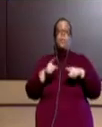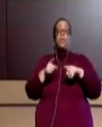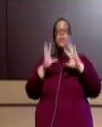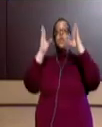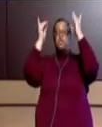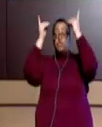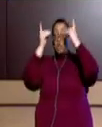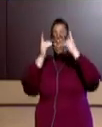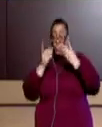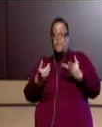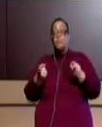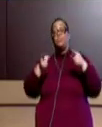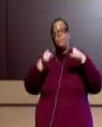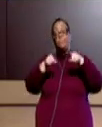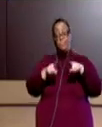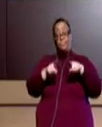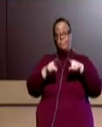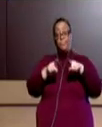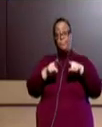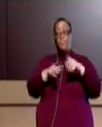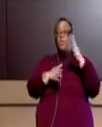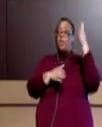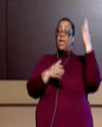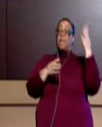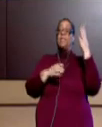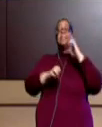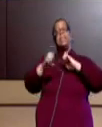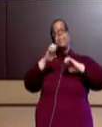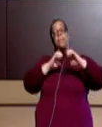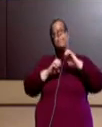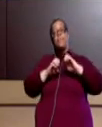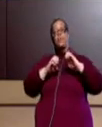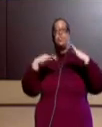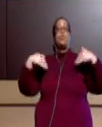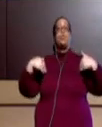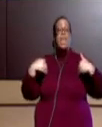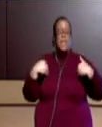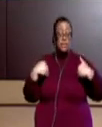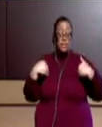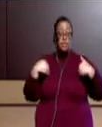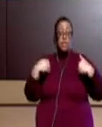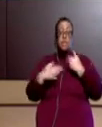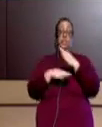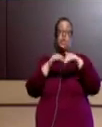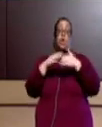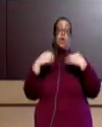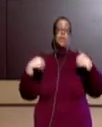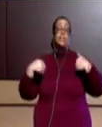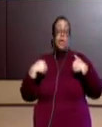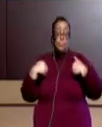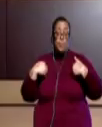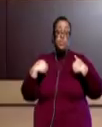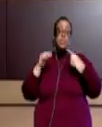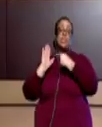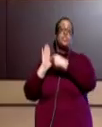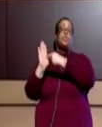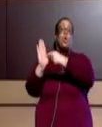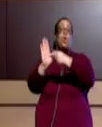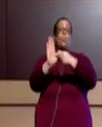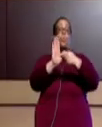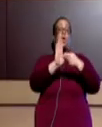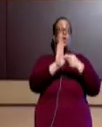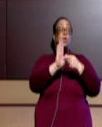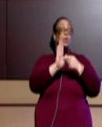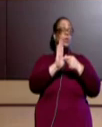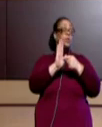Depression. Because depression is emotional exhaustion. So all of this emotions that depression you are exerting is, and worry. Hold on, slow